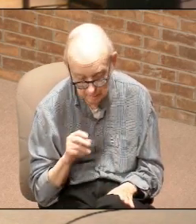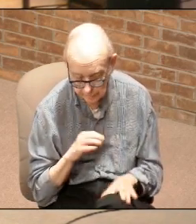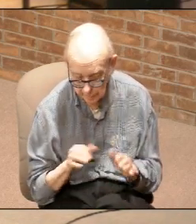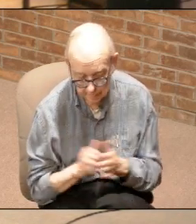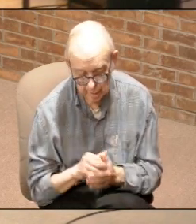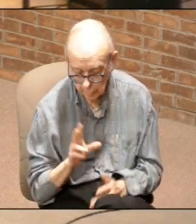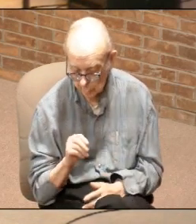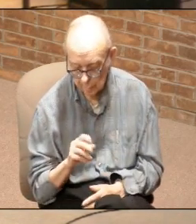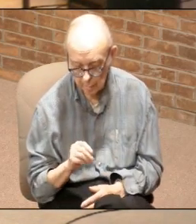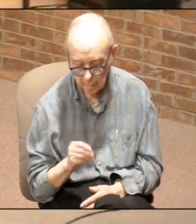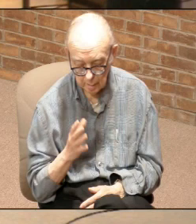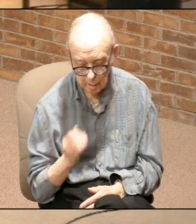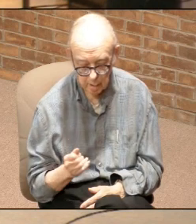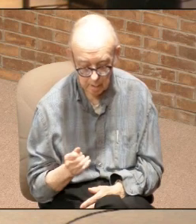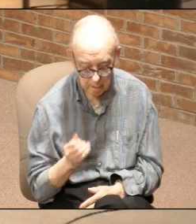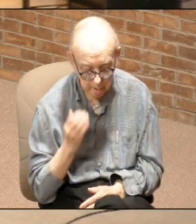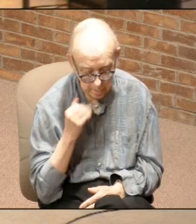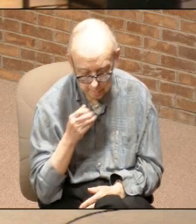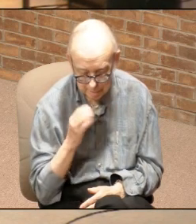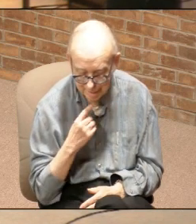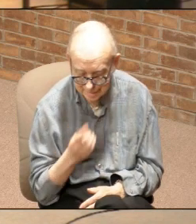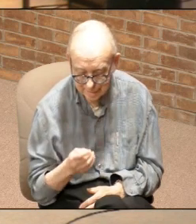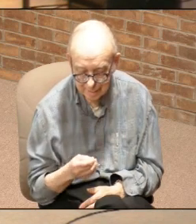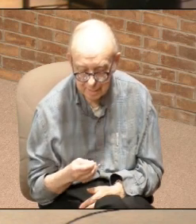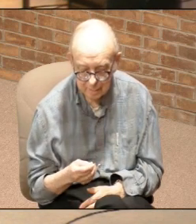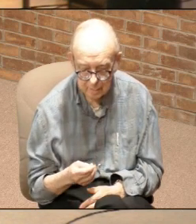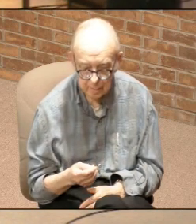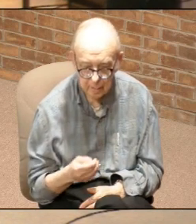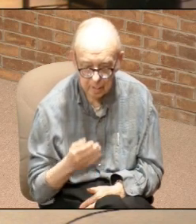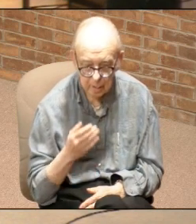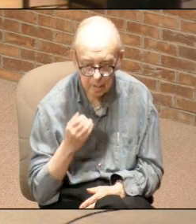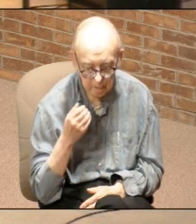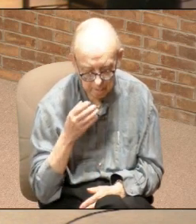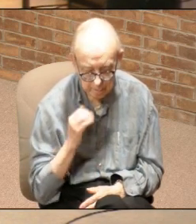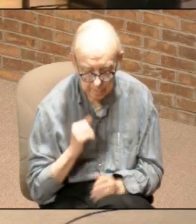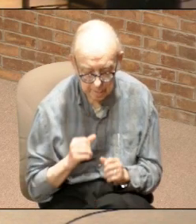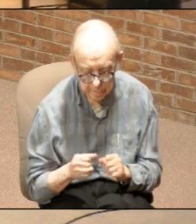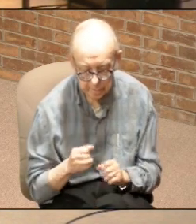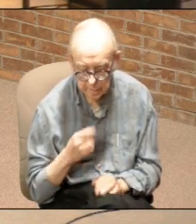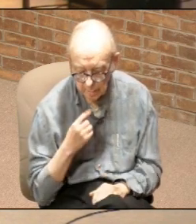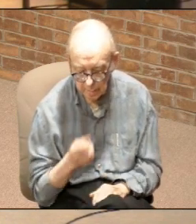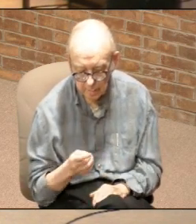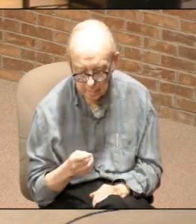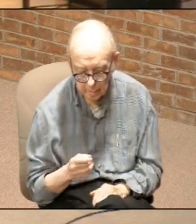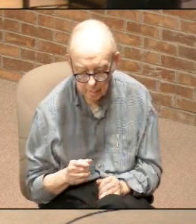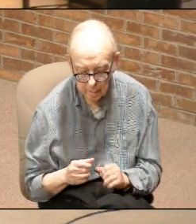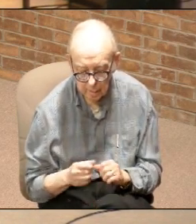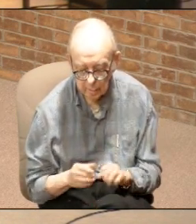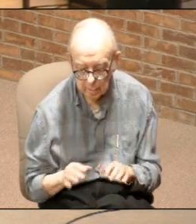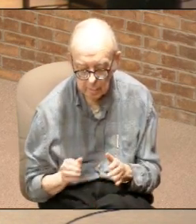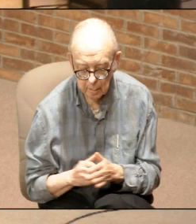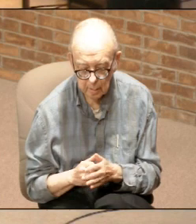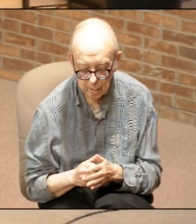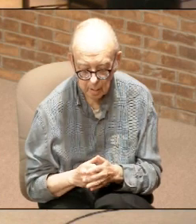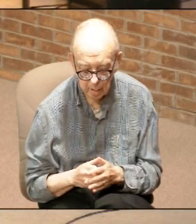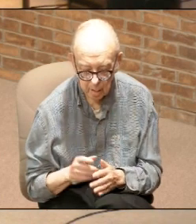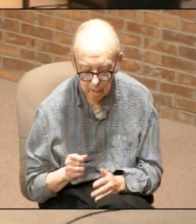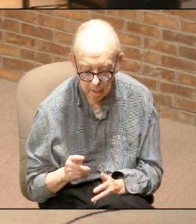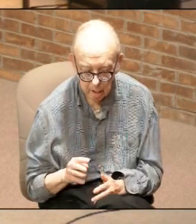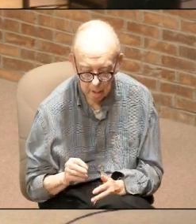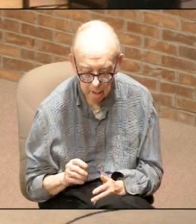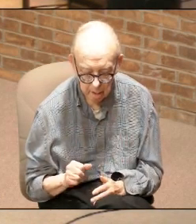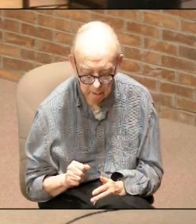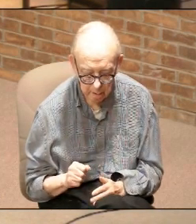because i know what he said and i know what he continues to say and so i continue to do that oxen are